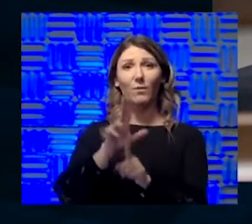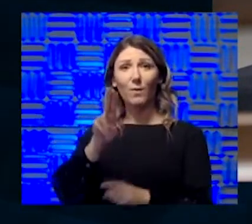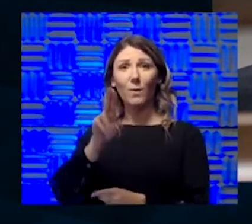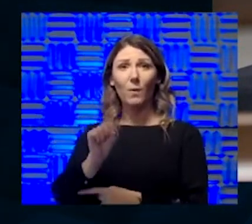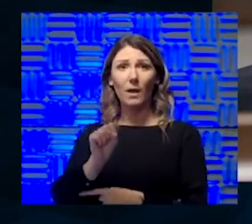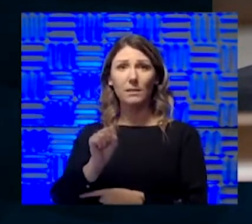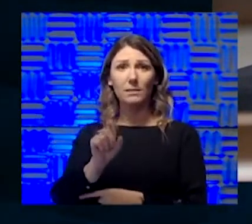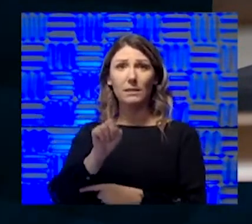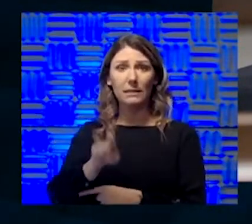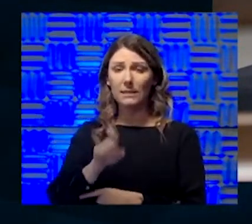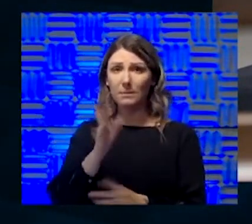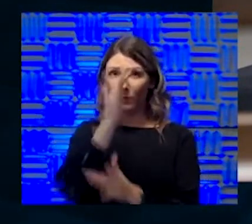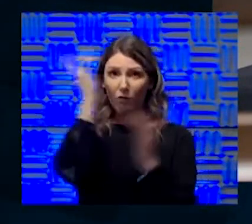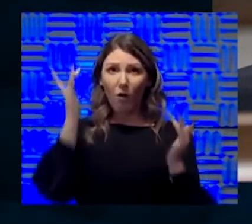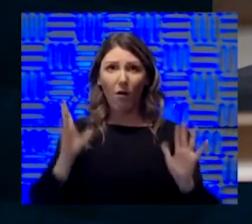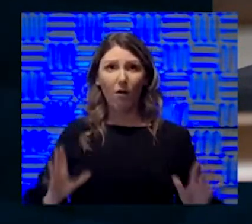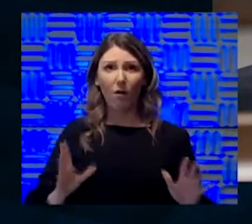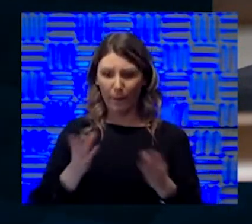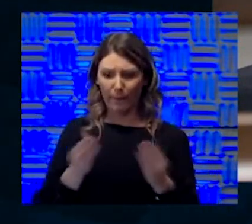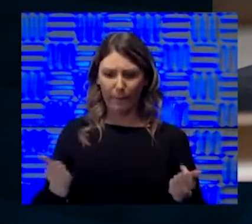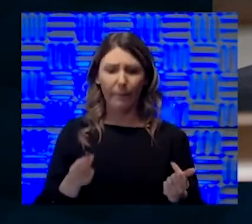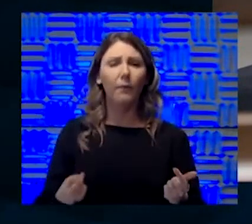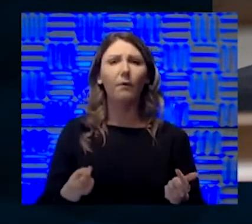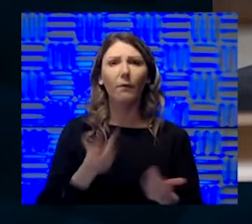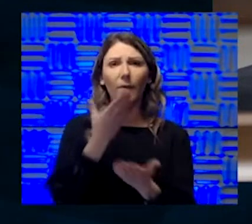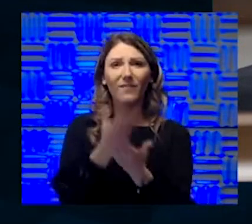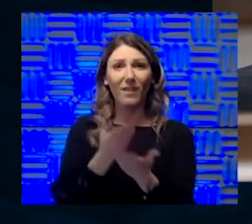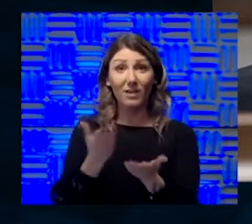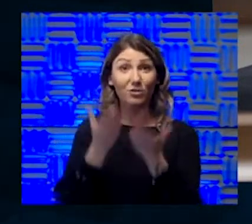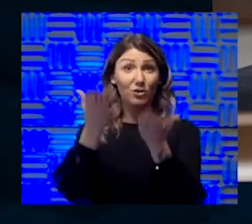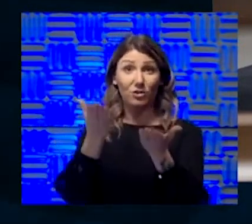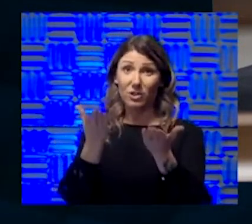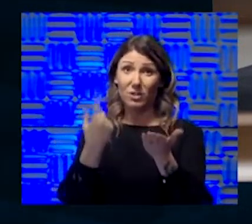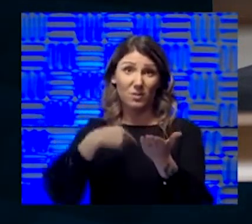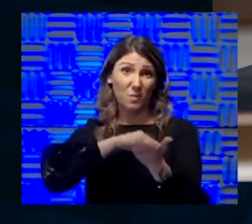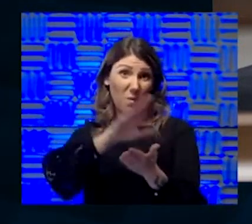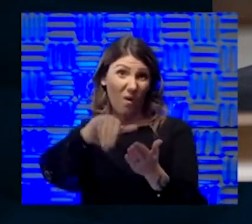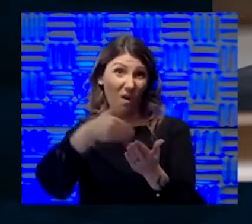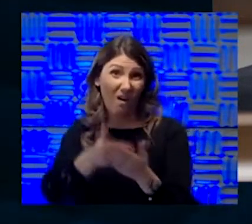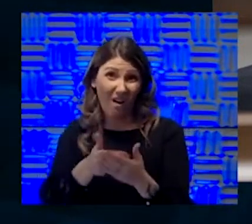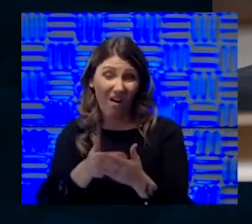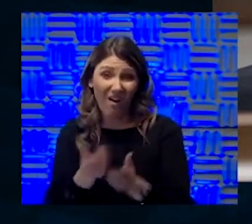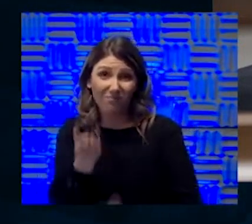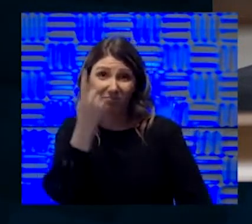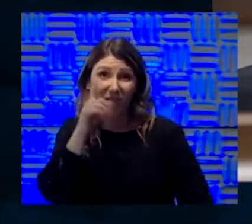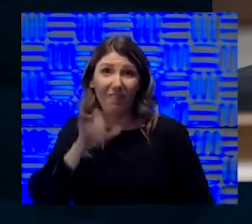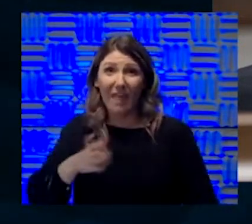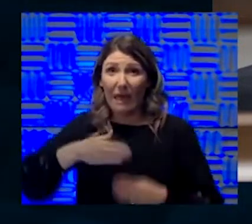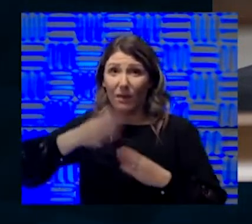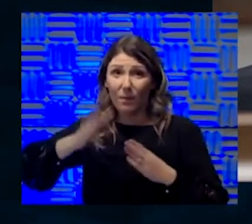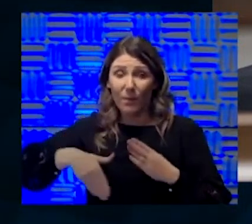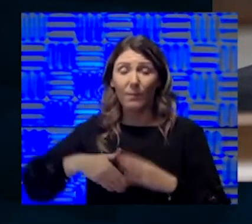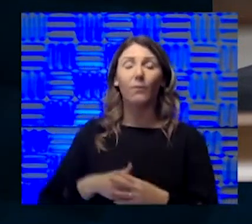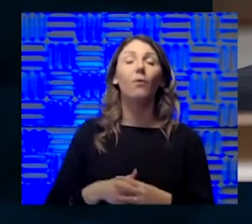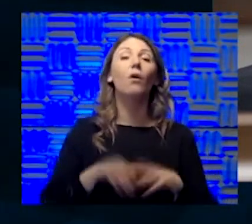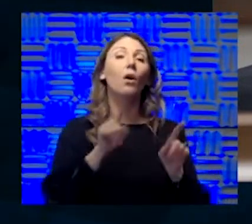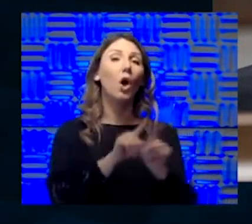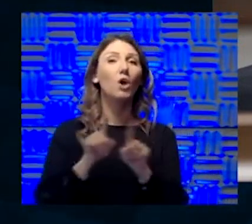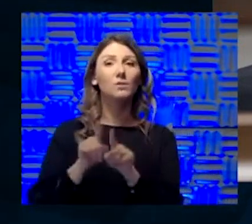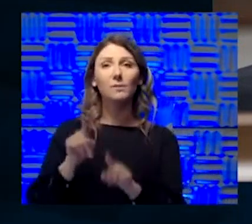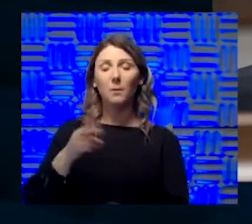to disappear, and I assume the facts would suggest that we're all reaching that conclusion. I also would say, as a